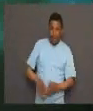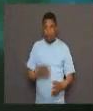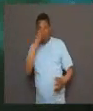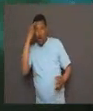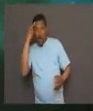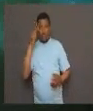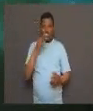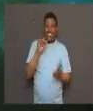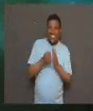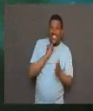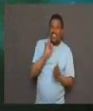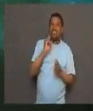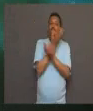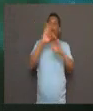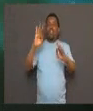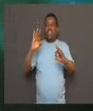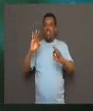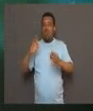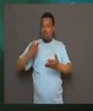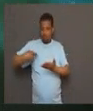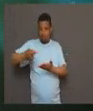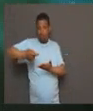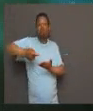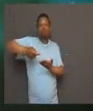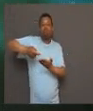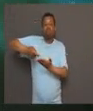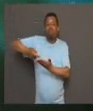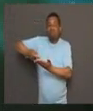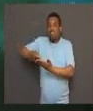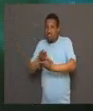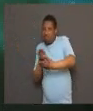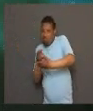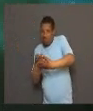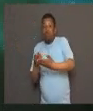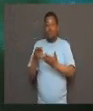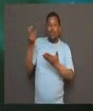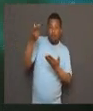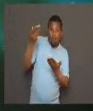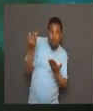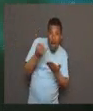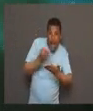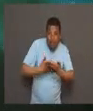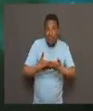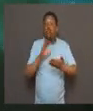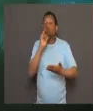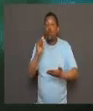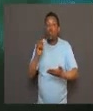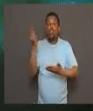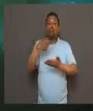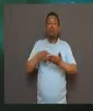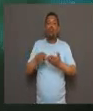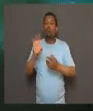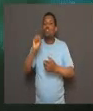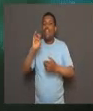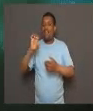Because it is a freehand drawing, a sketch map is not drawn to